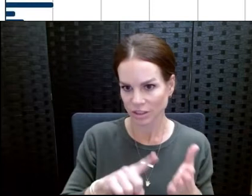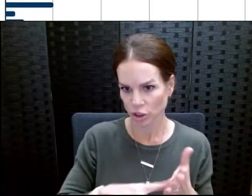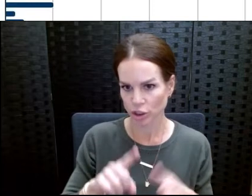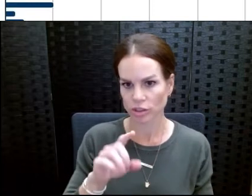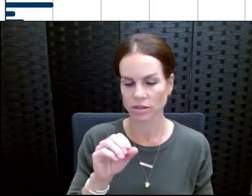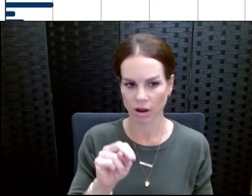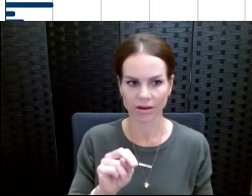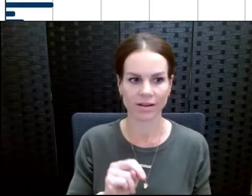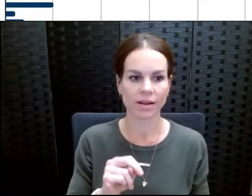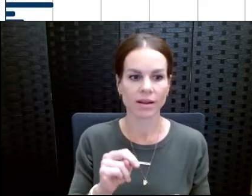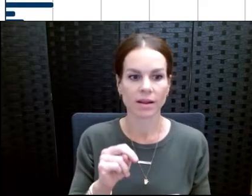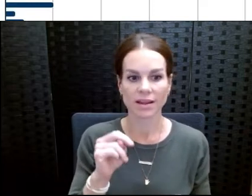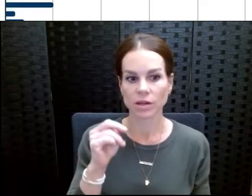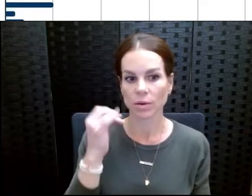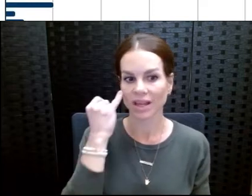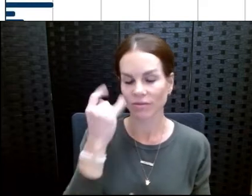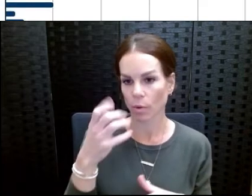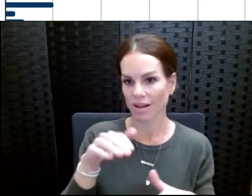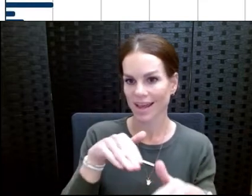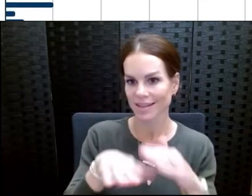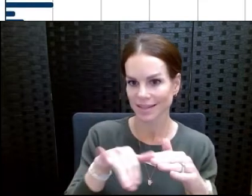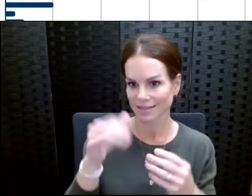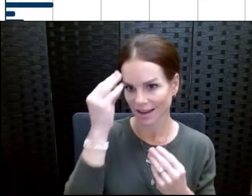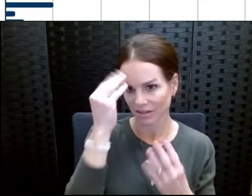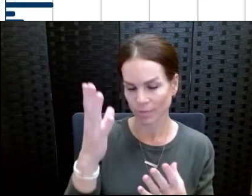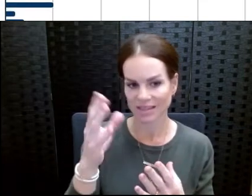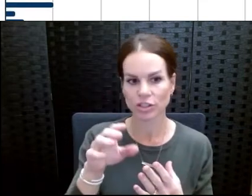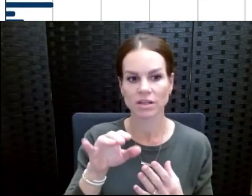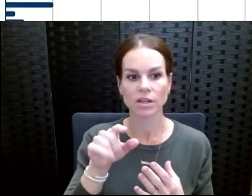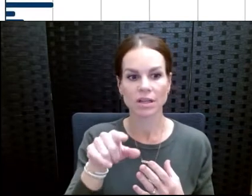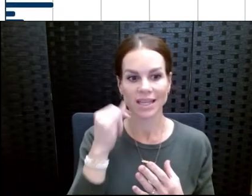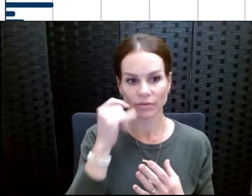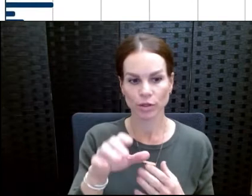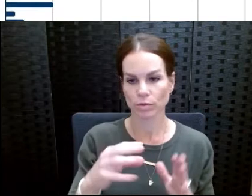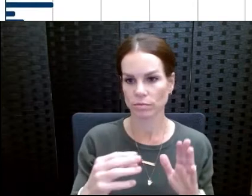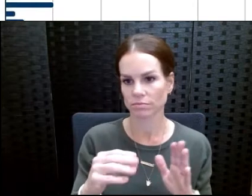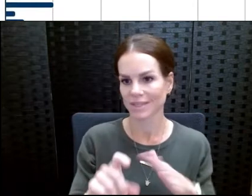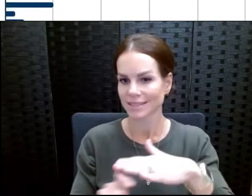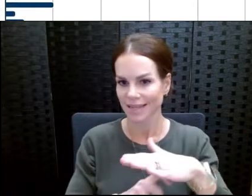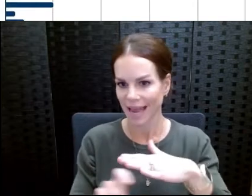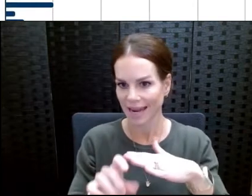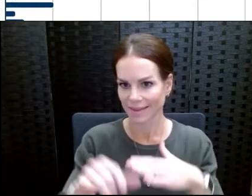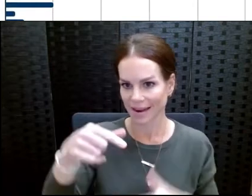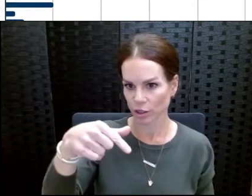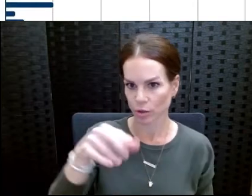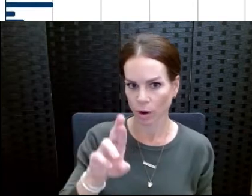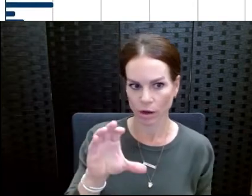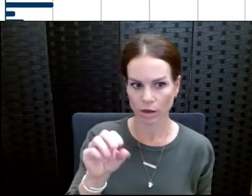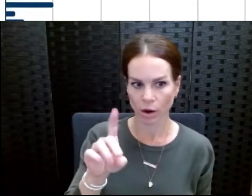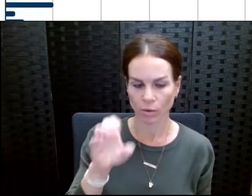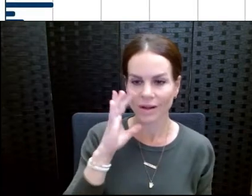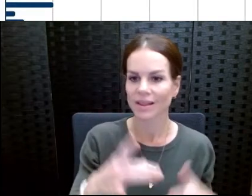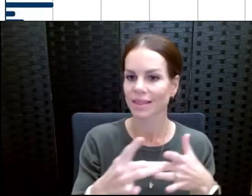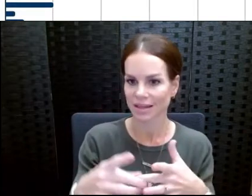each of the sources that we use to research. So if you would like more access to that information, you